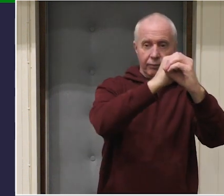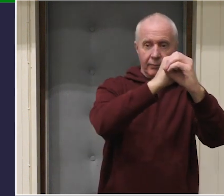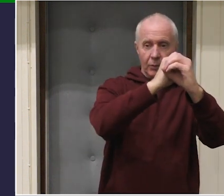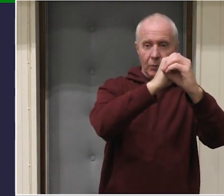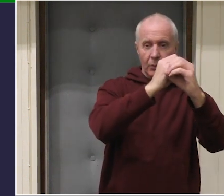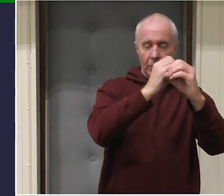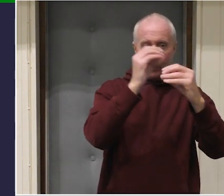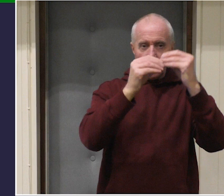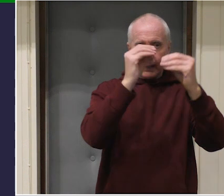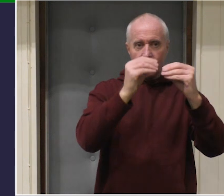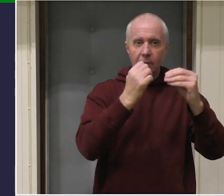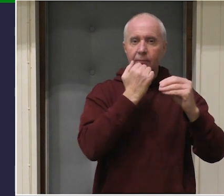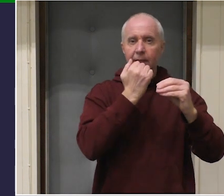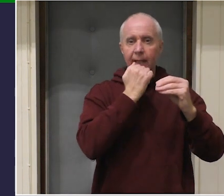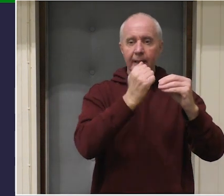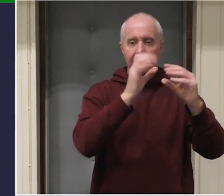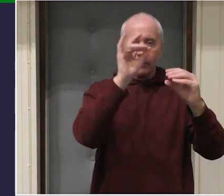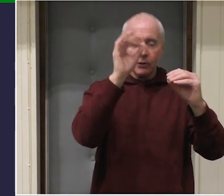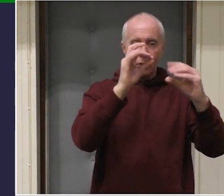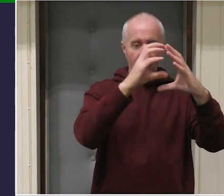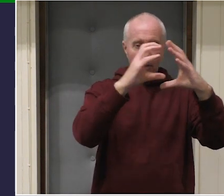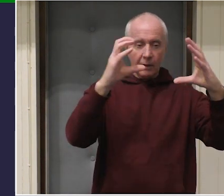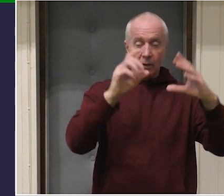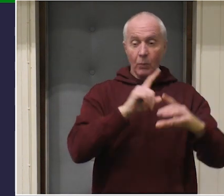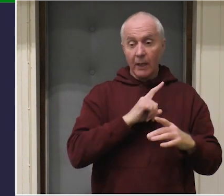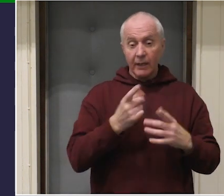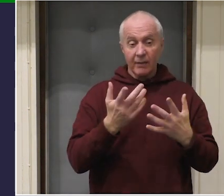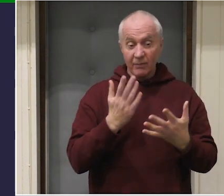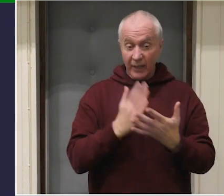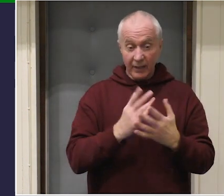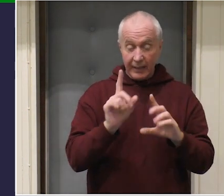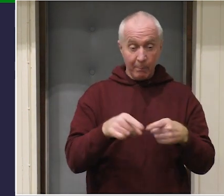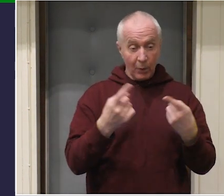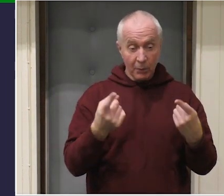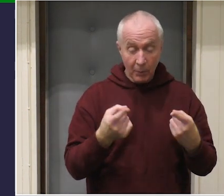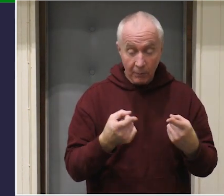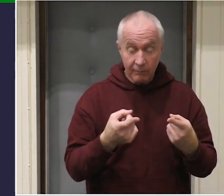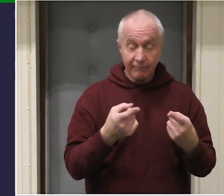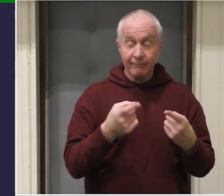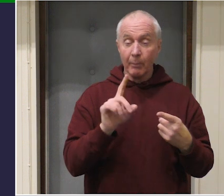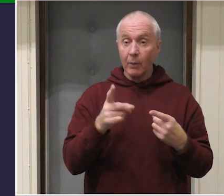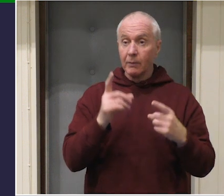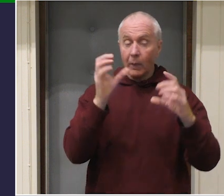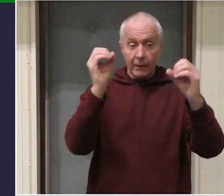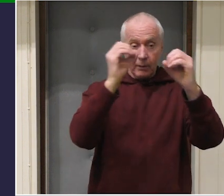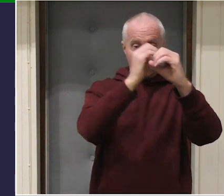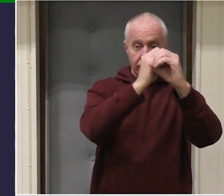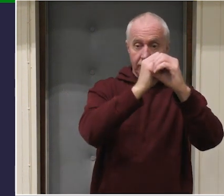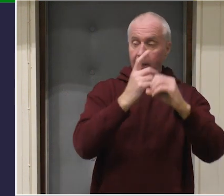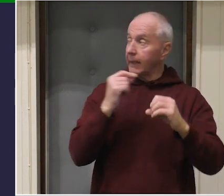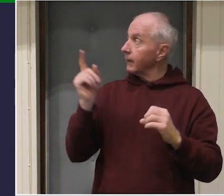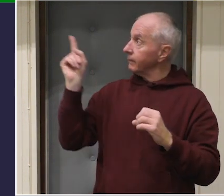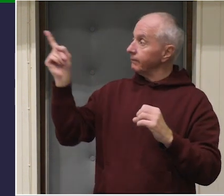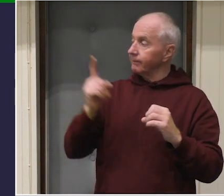star. And that is what most interests me, because it's almost impossible to do normally. So from a light curve like this, we can measure the orbital